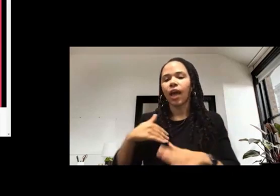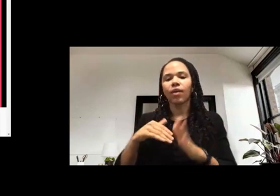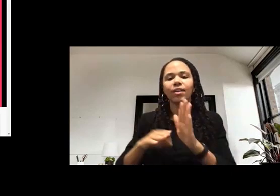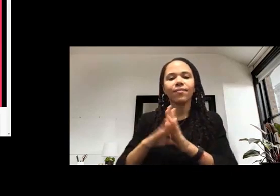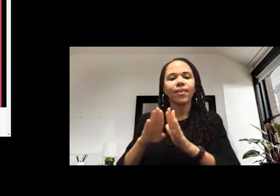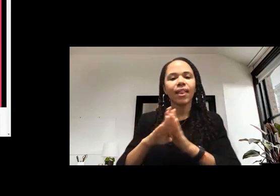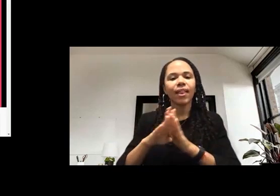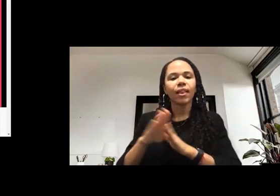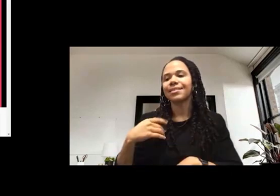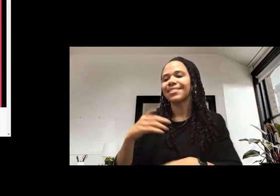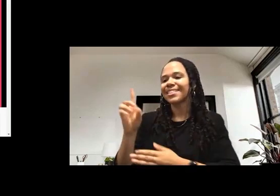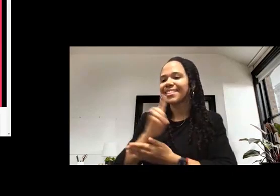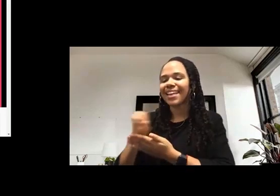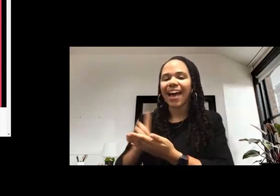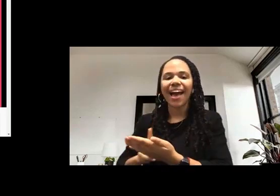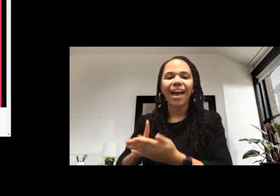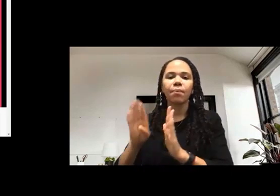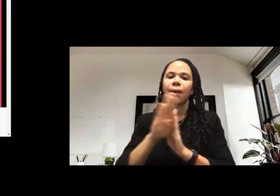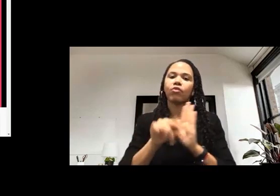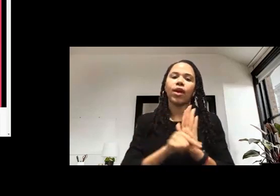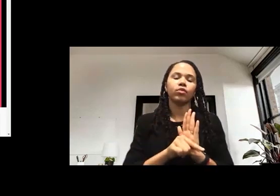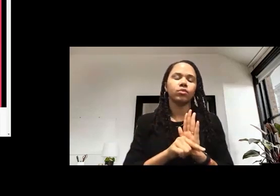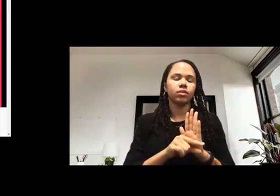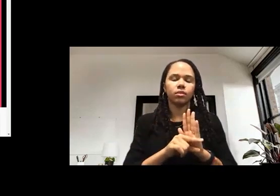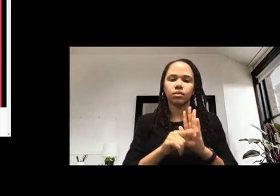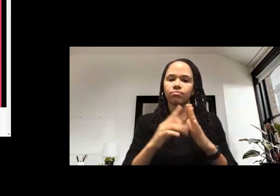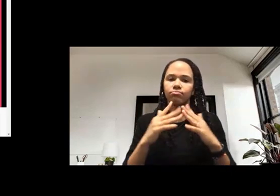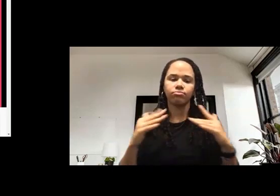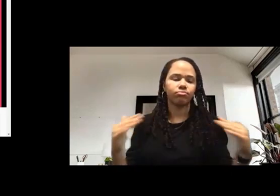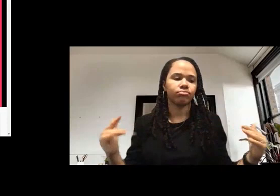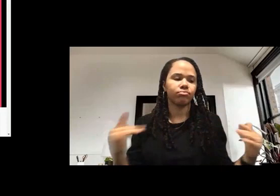we had lots of different types of background. And I think that type of